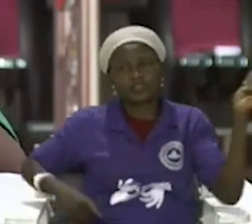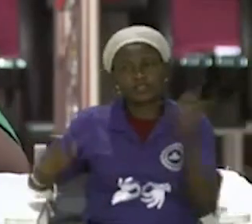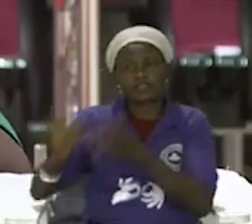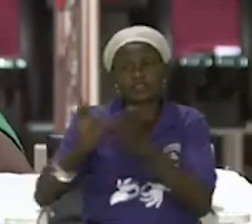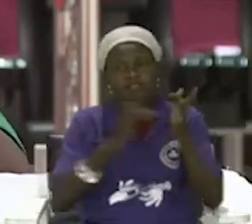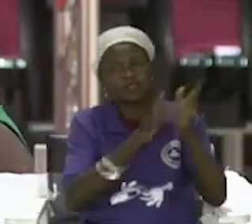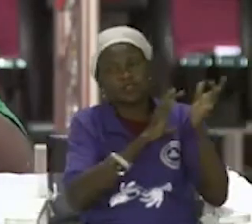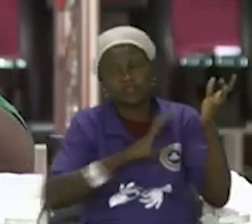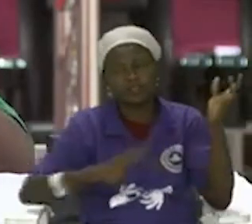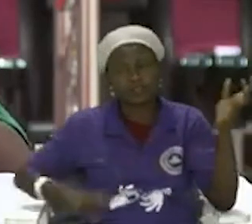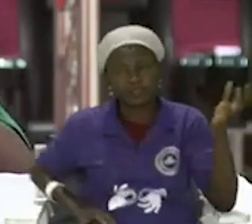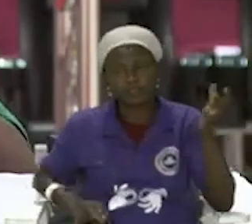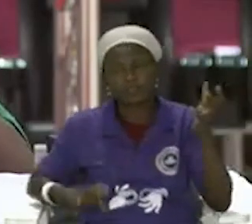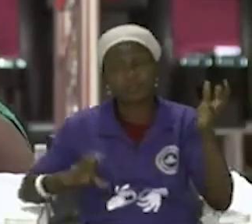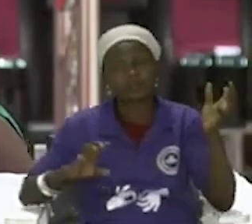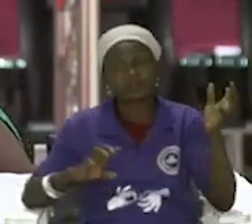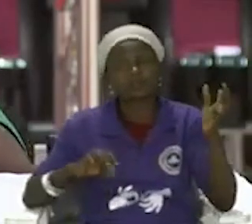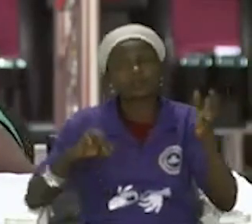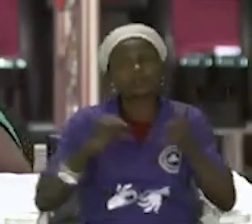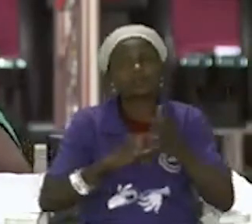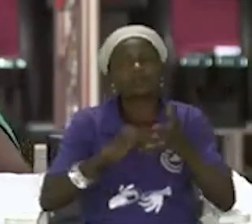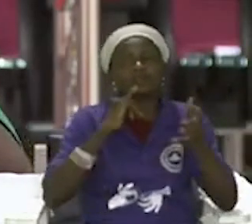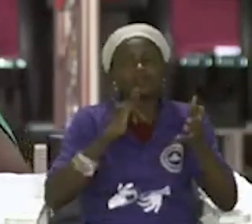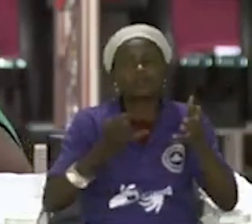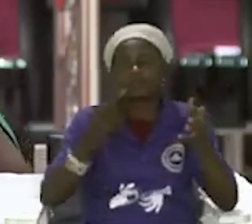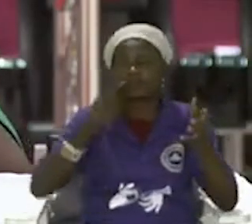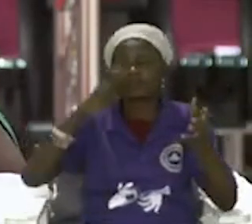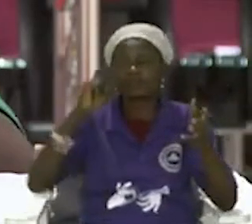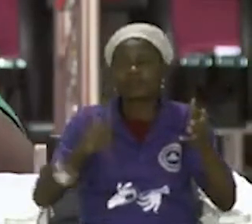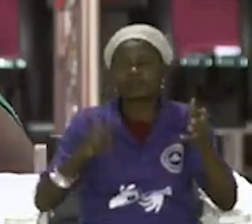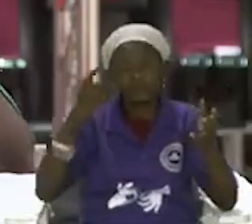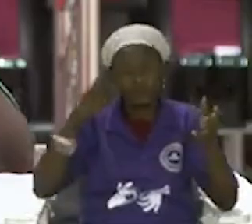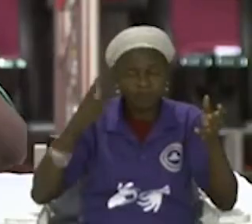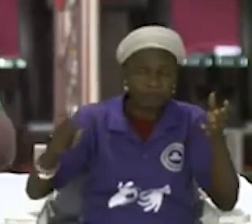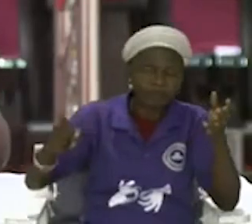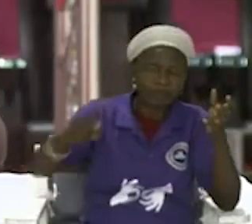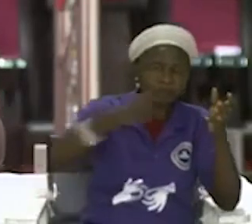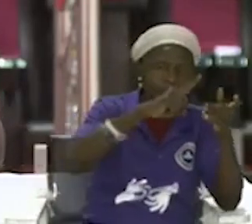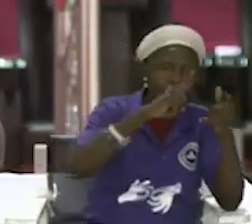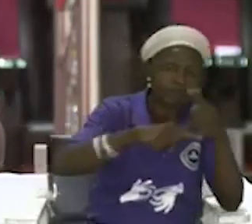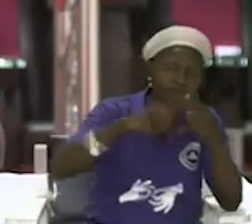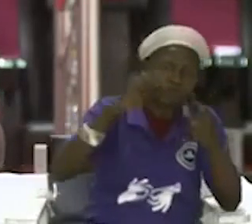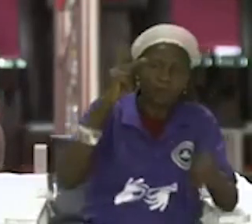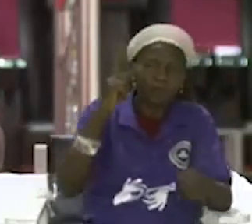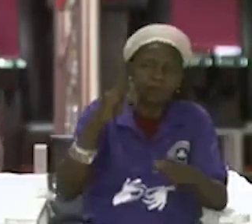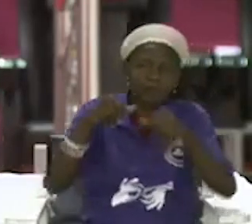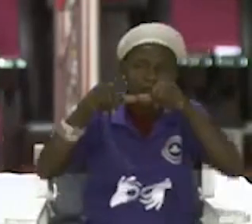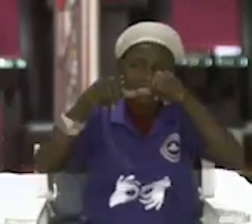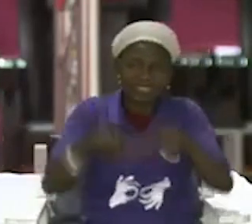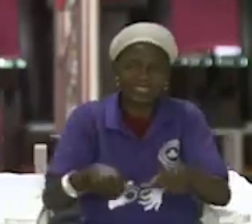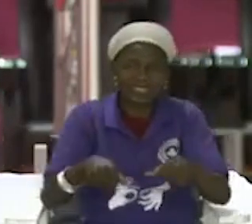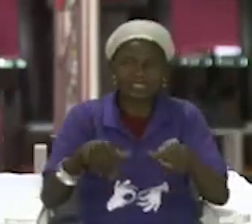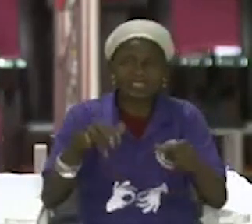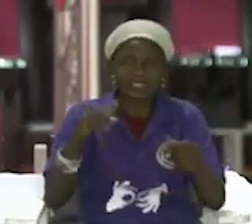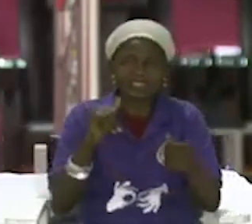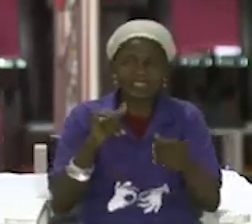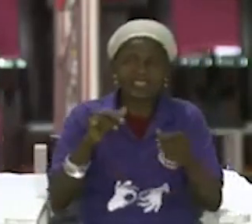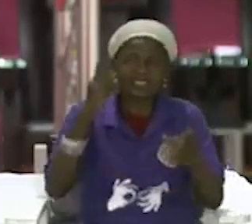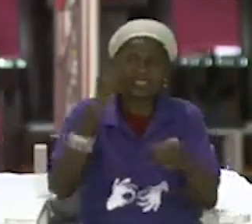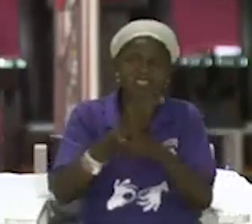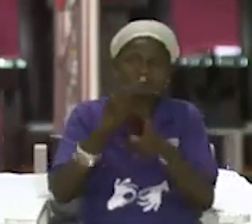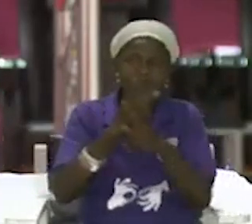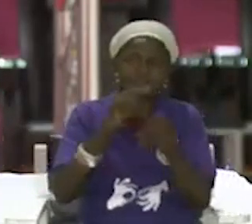etc., it is compulsory for you to maintain that contact.